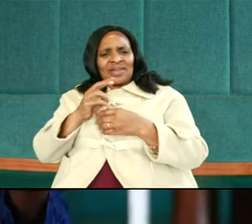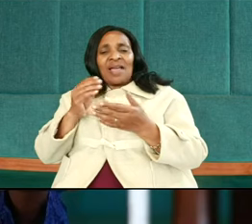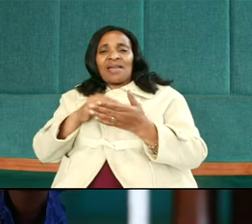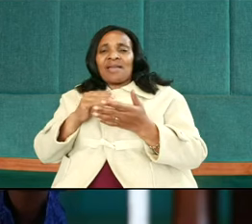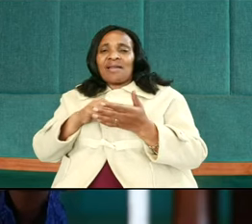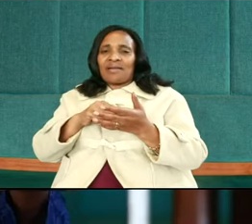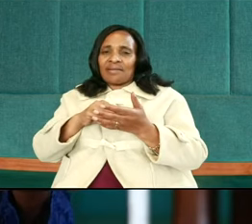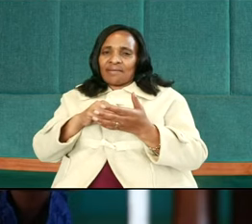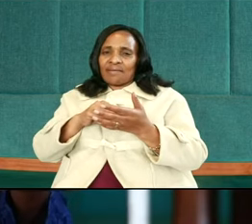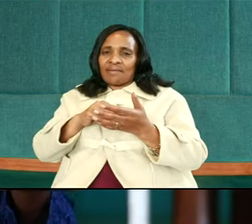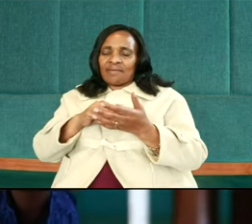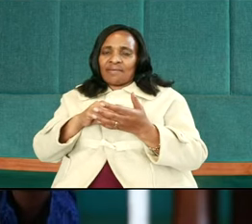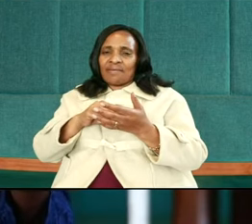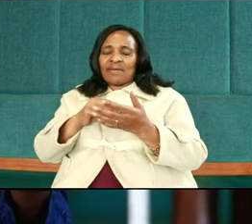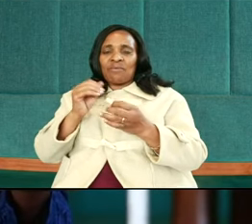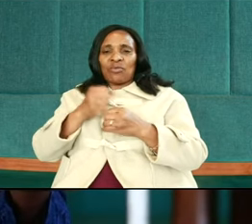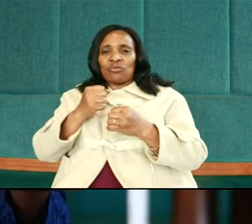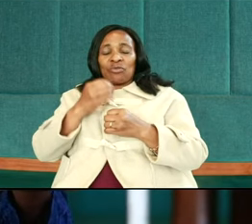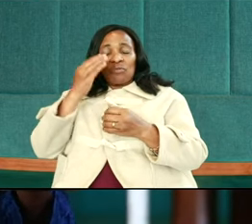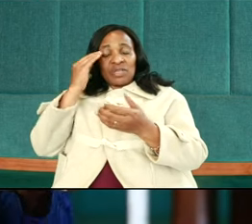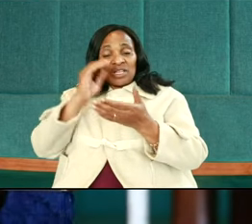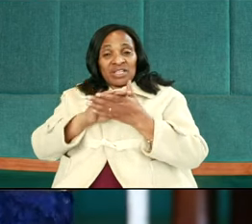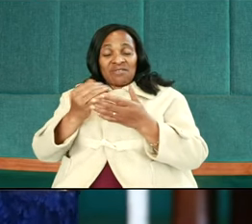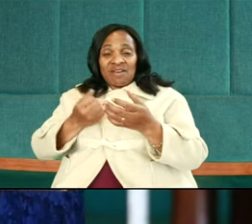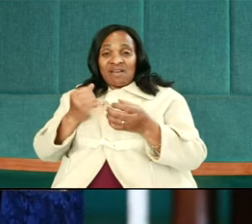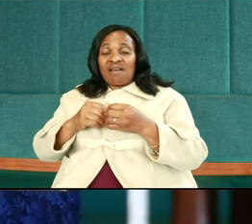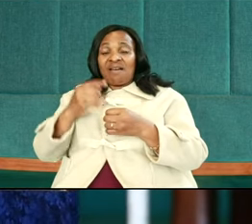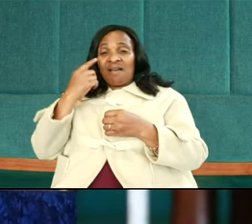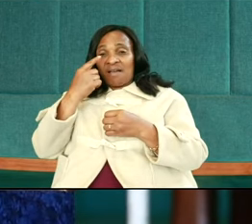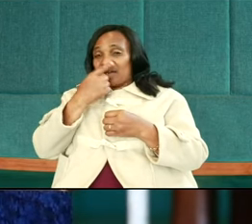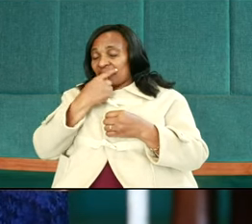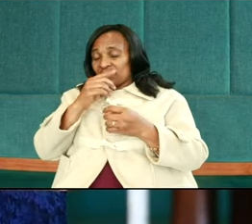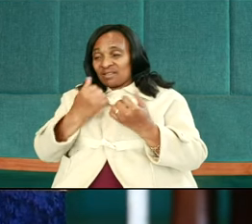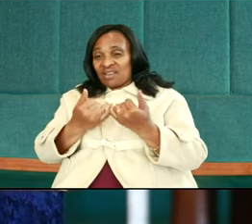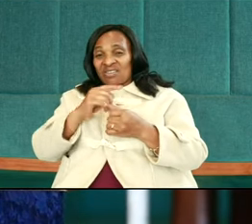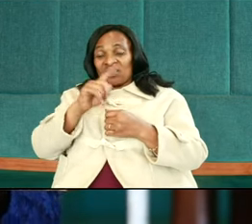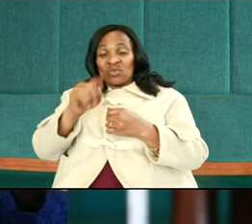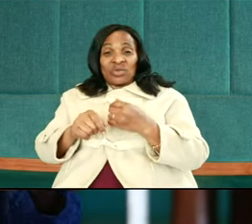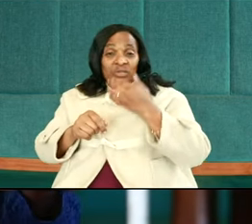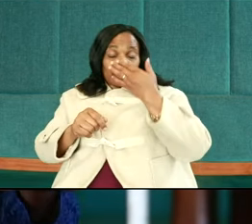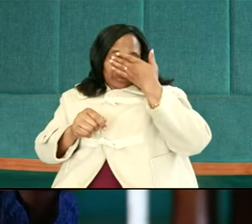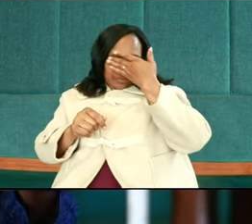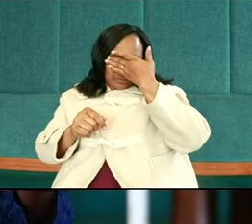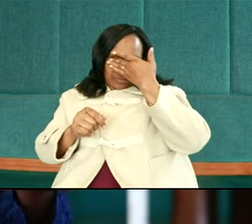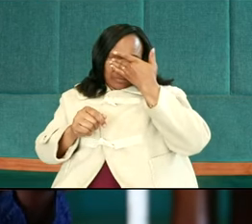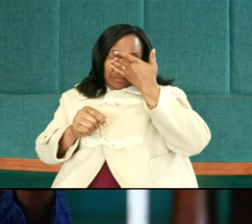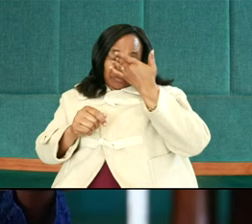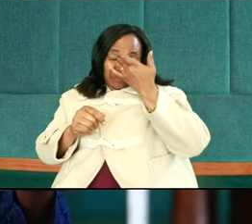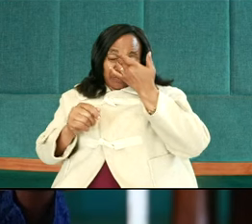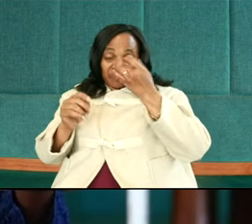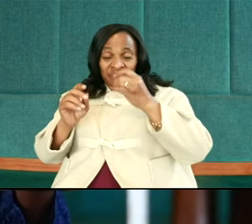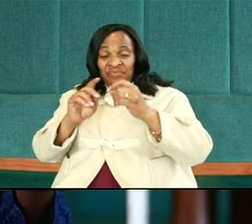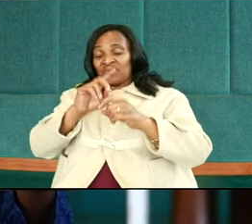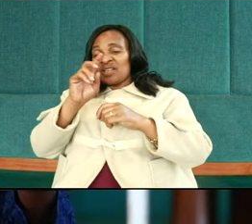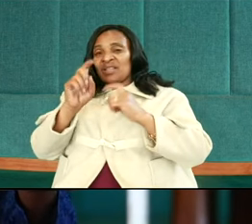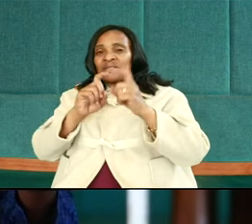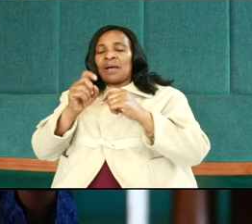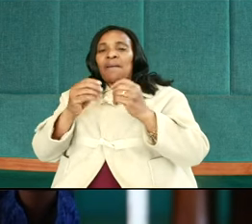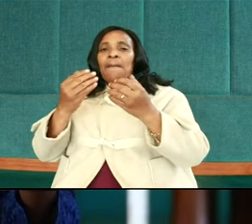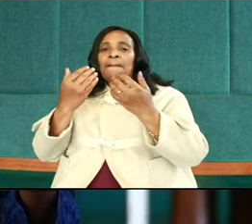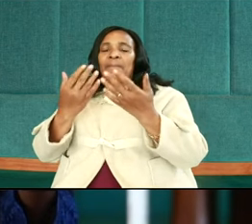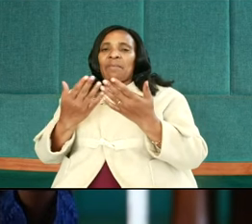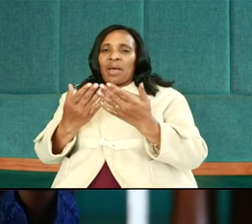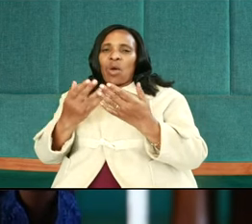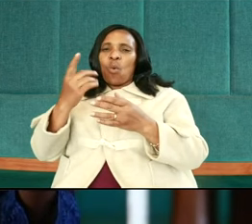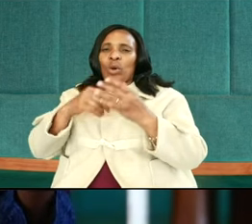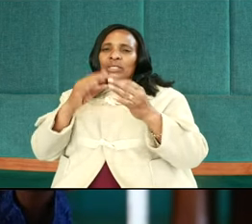again. She couldn't believe her eyes. The questions on the exam paper were exactly what she had studied the